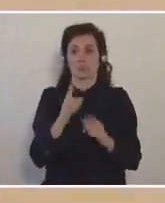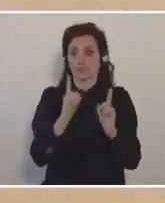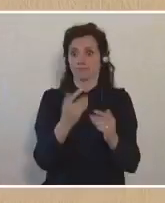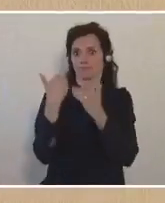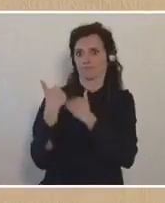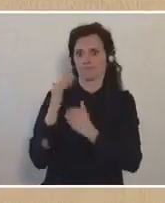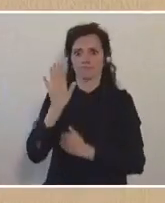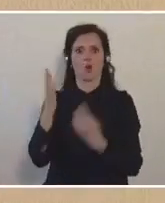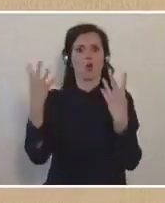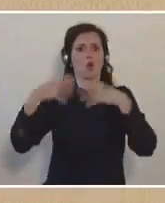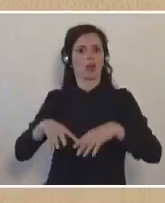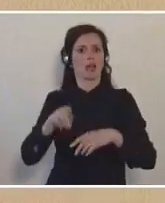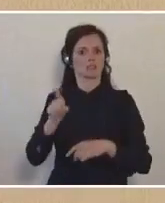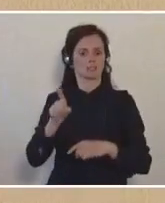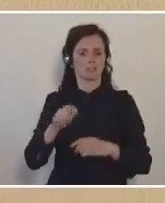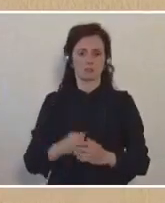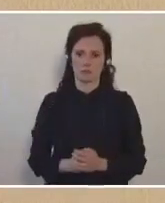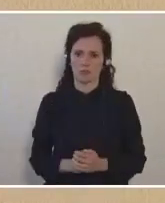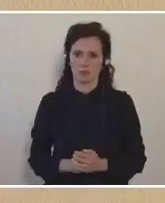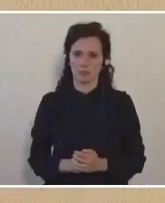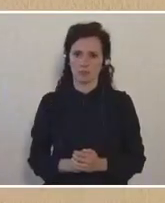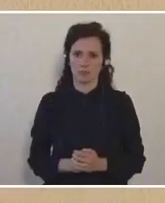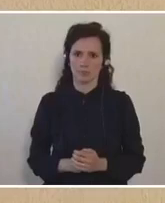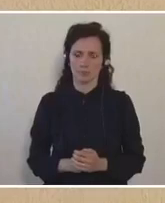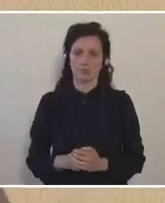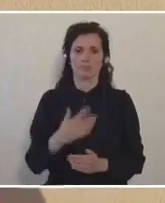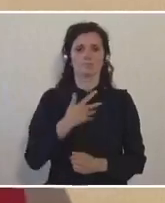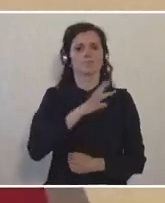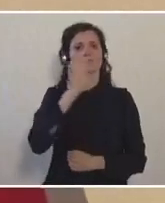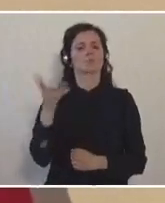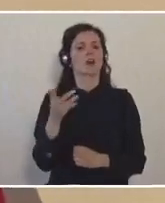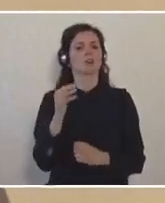from Euronews, Giorgia Orlandi.